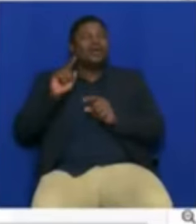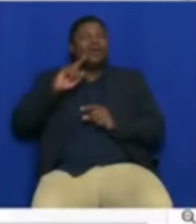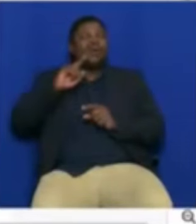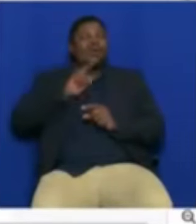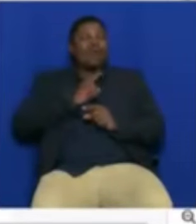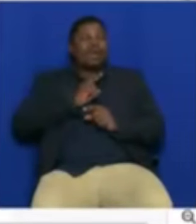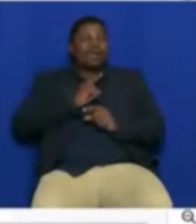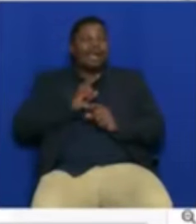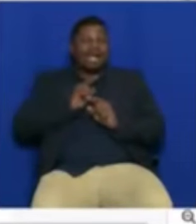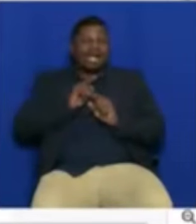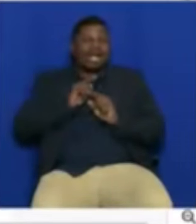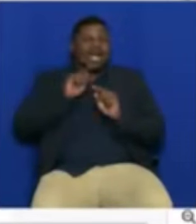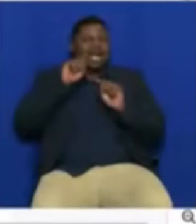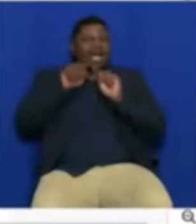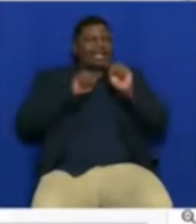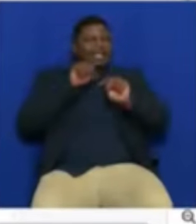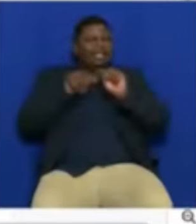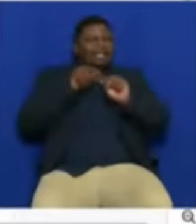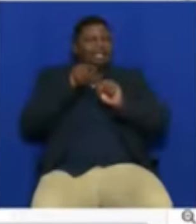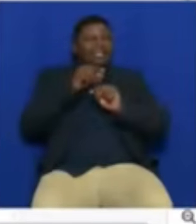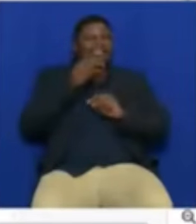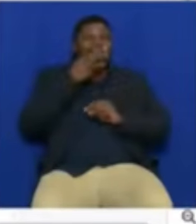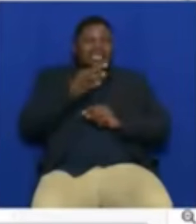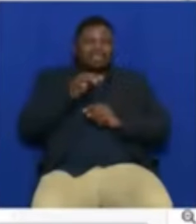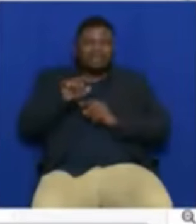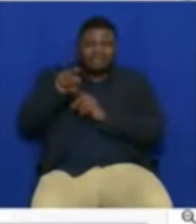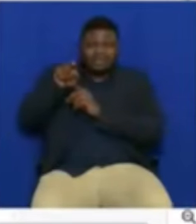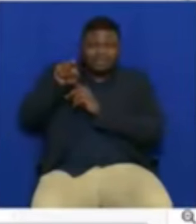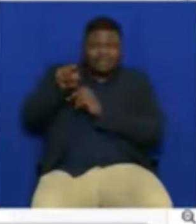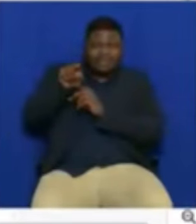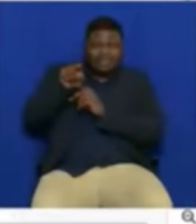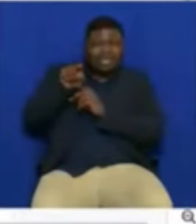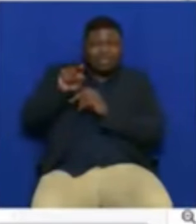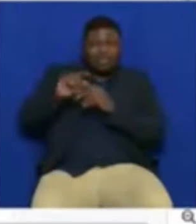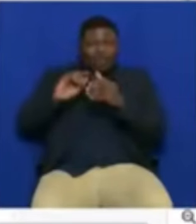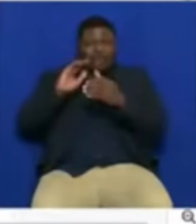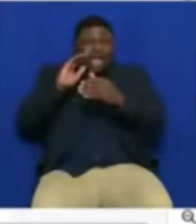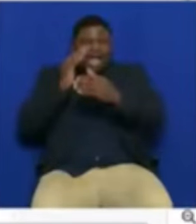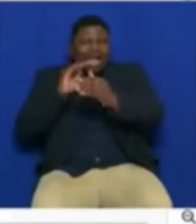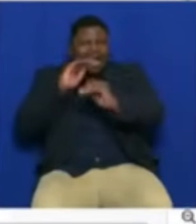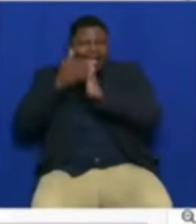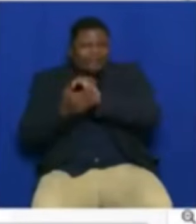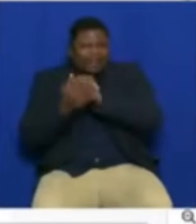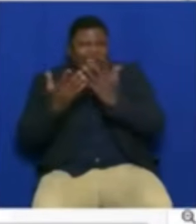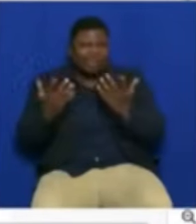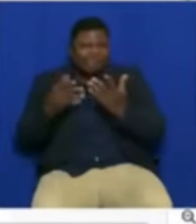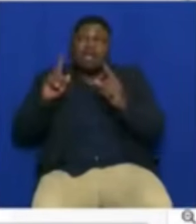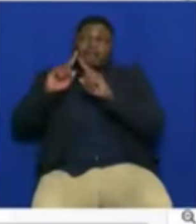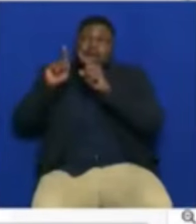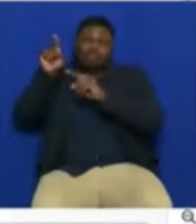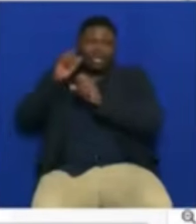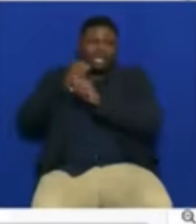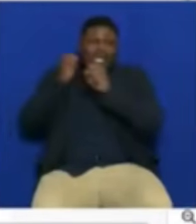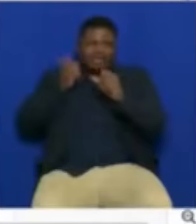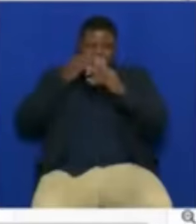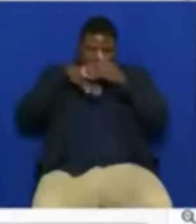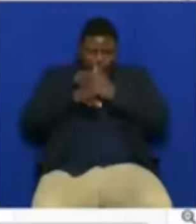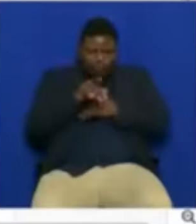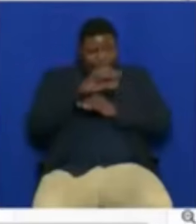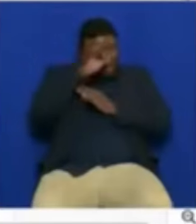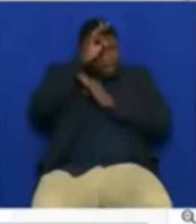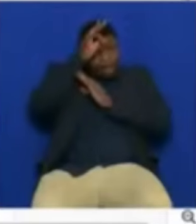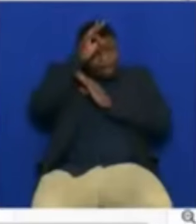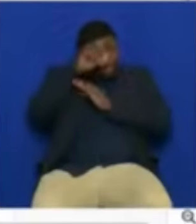covered up a docket? Go to the station, go for the docket, check what is there. Is there a cover up?